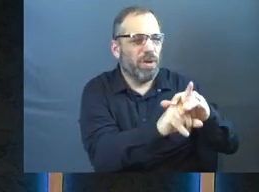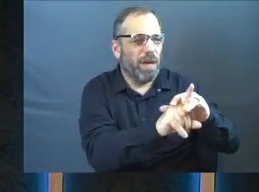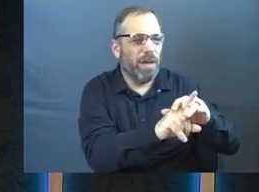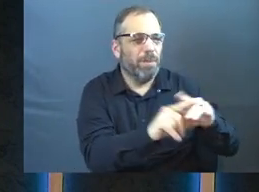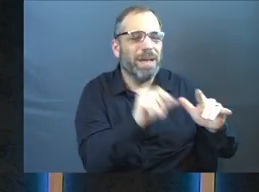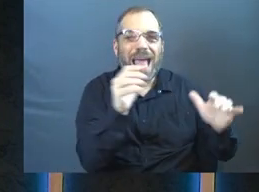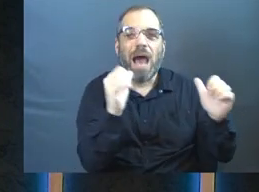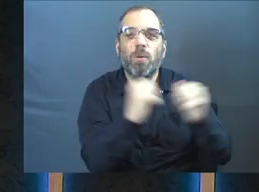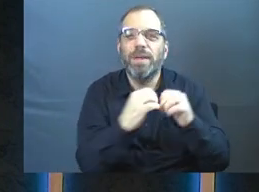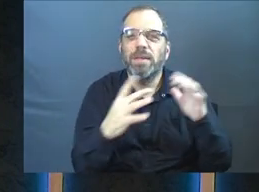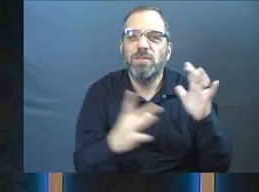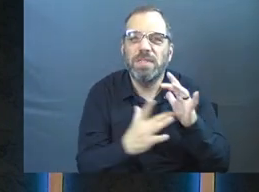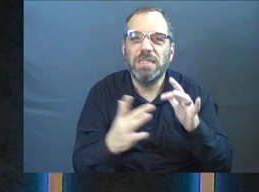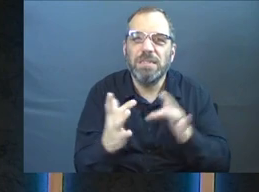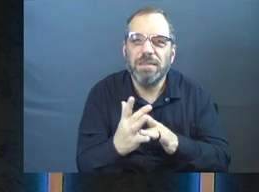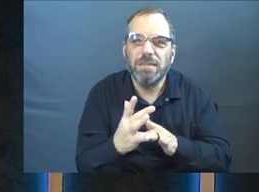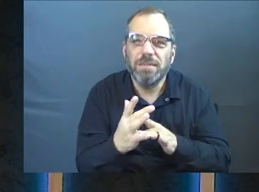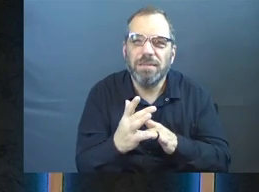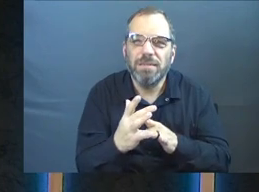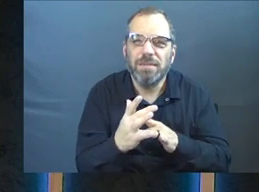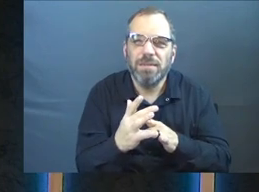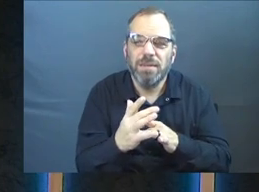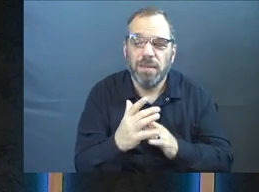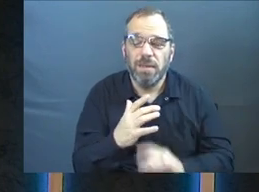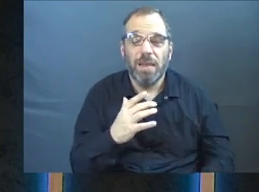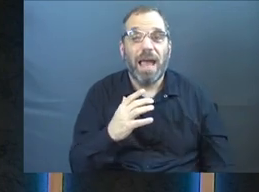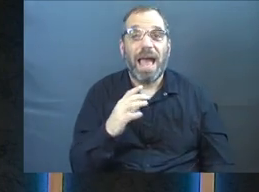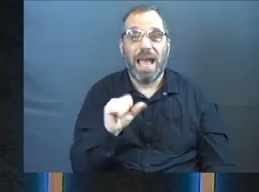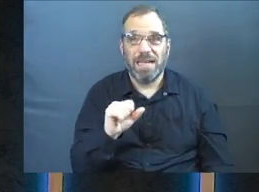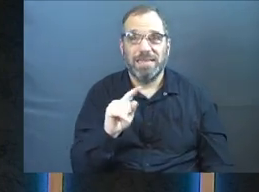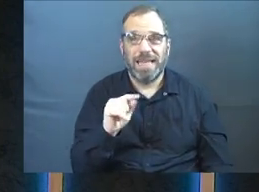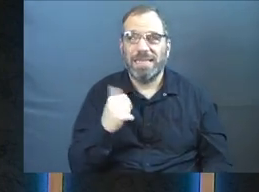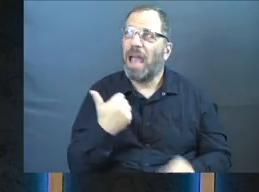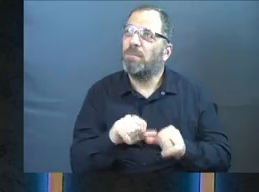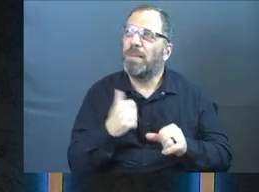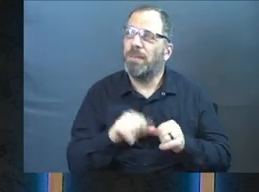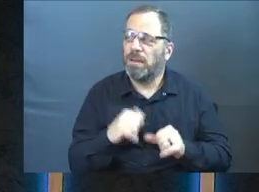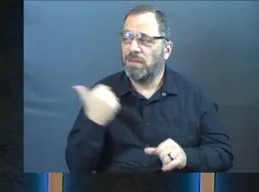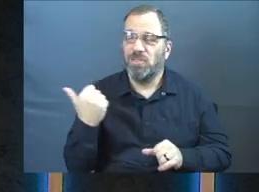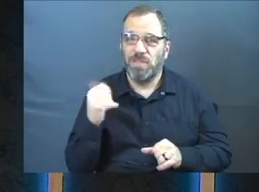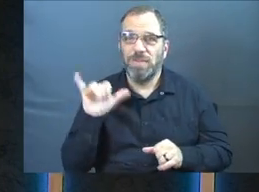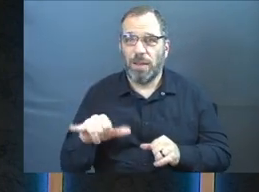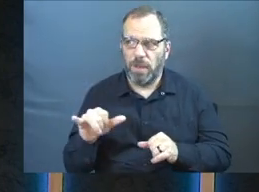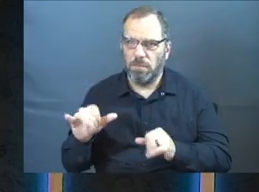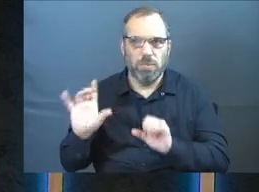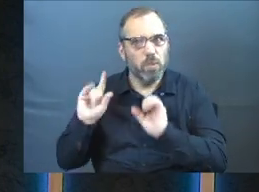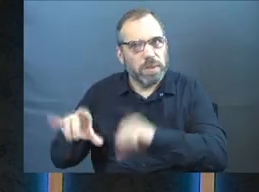with Jesus. Not really. And she was. I can remember enough. She was.